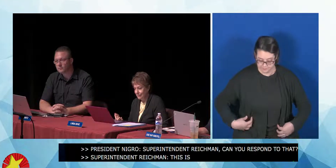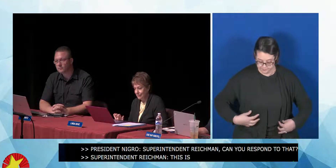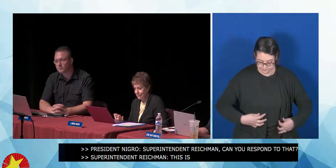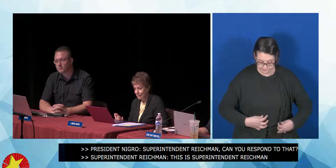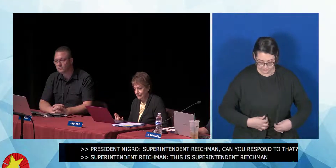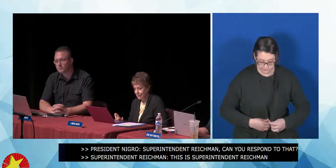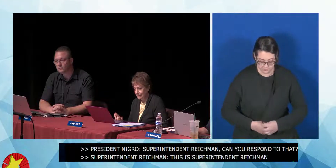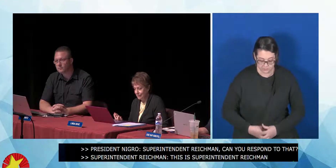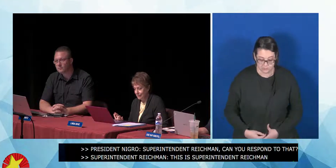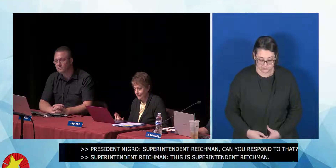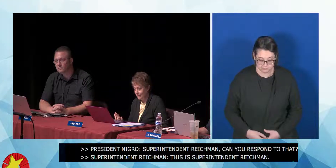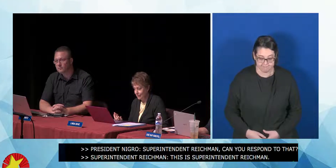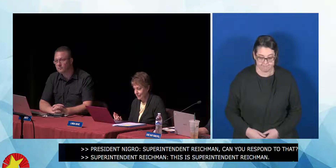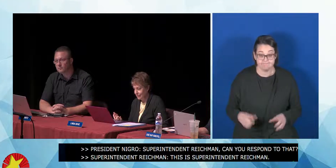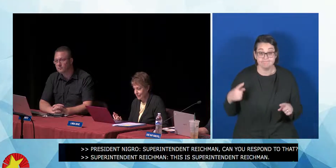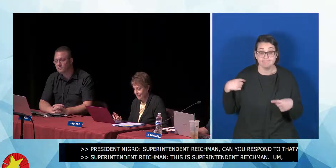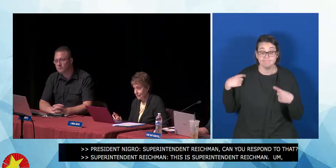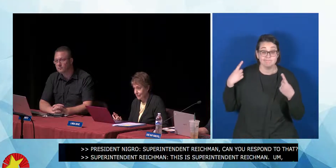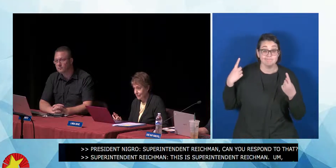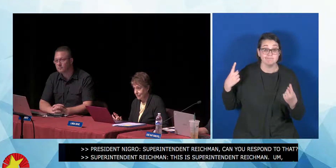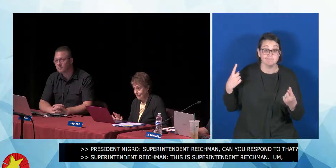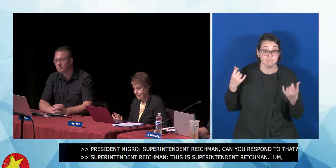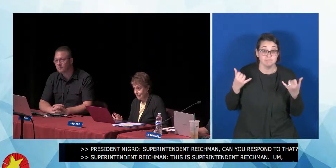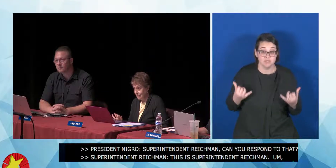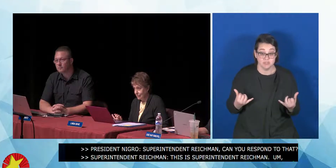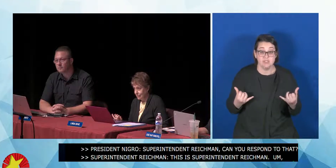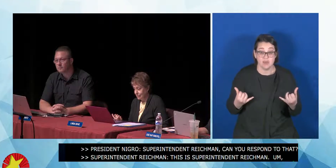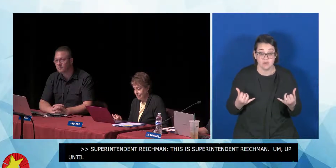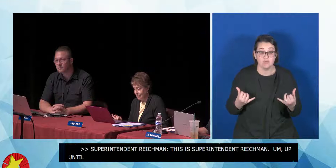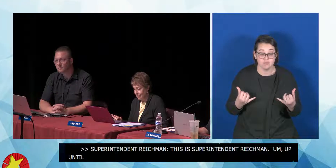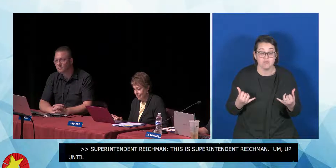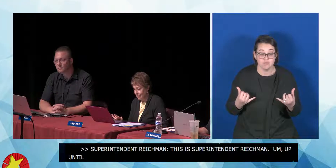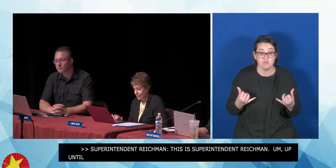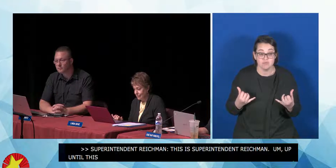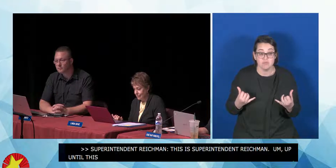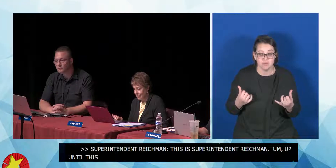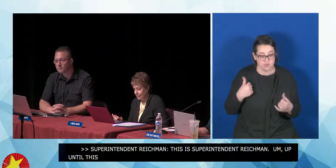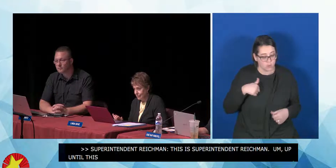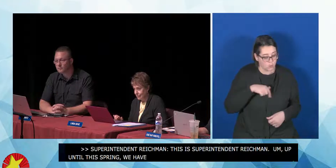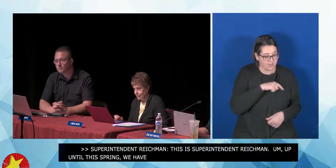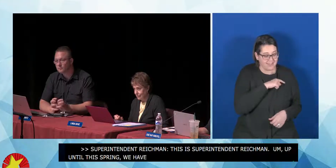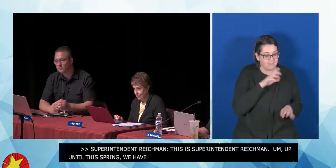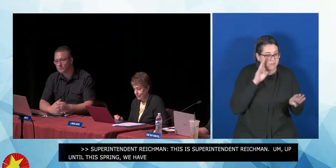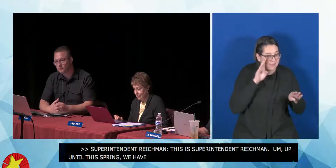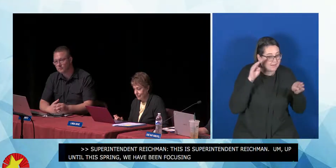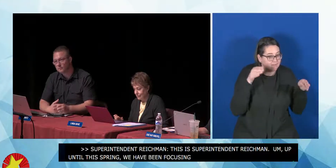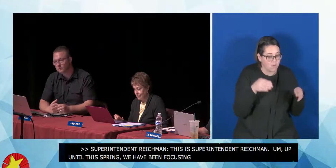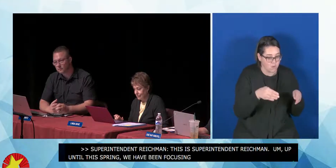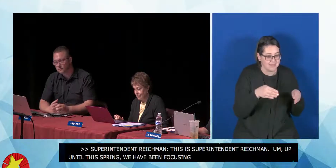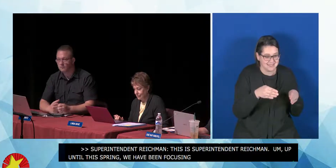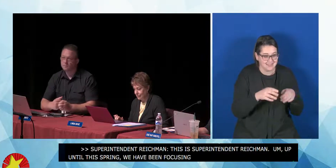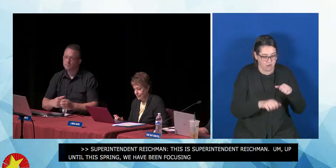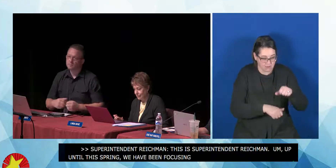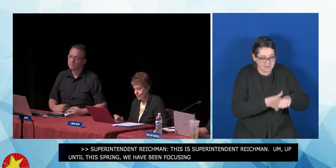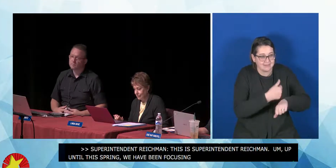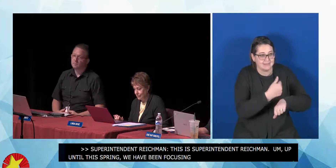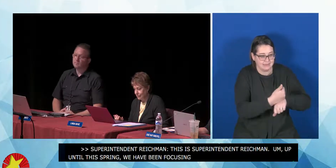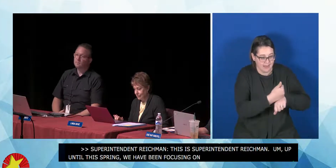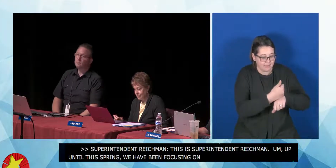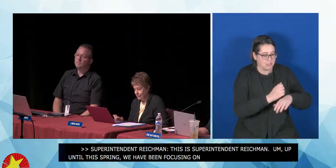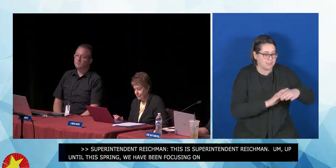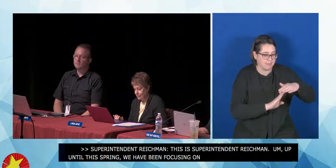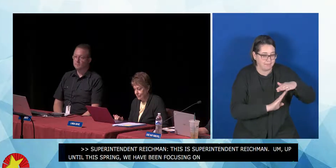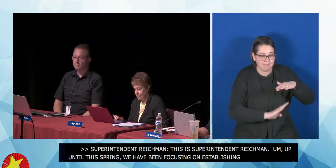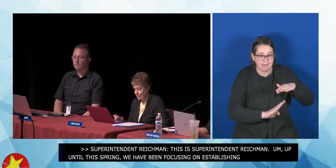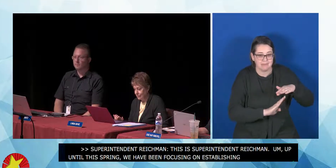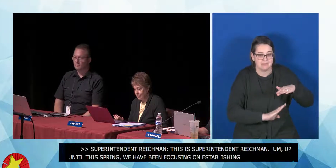Right, up until this point, we've been focusing on establishing the basic